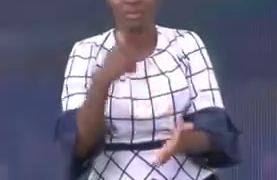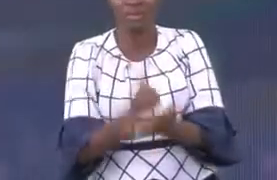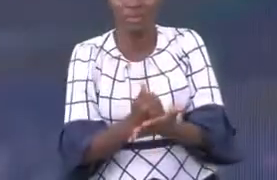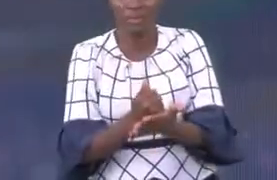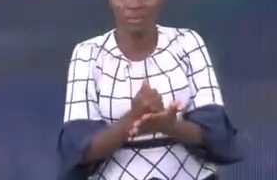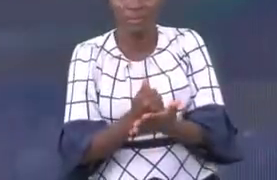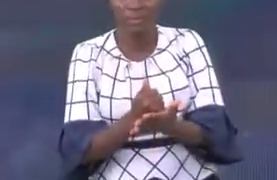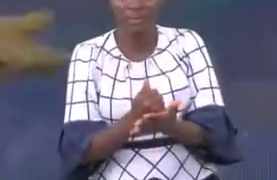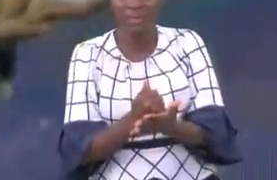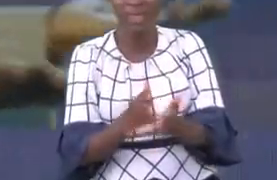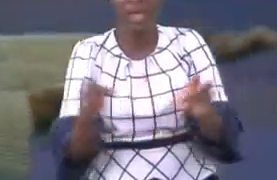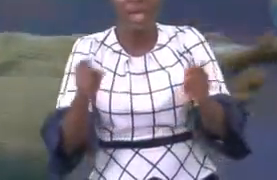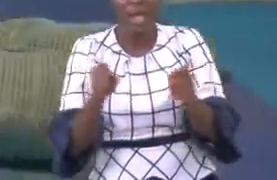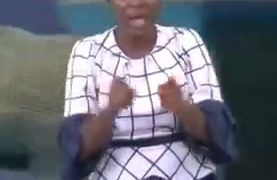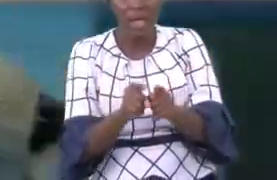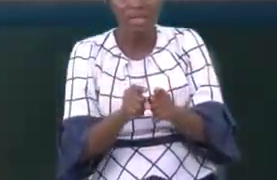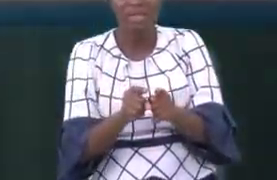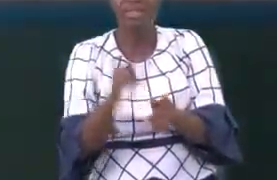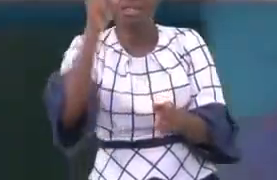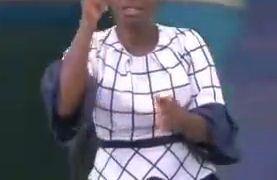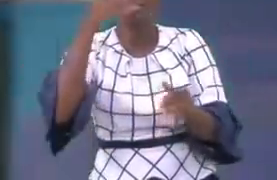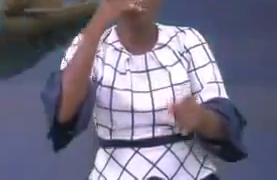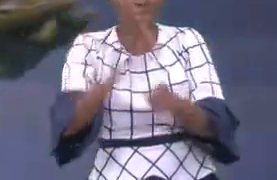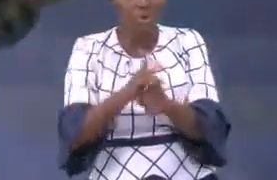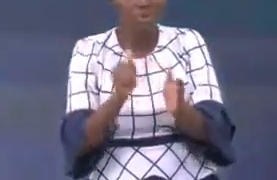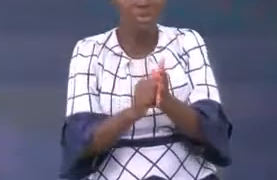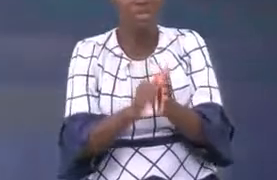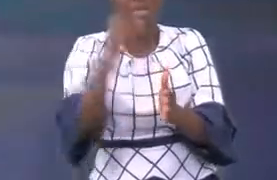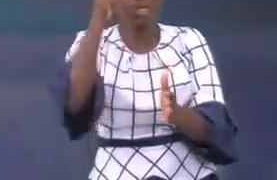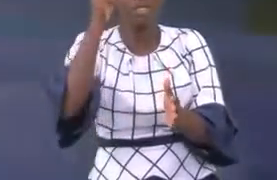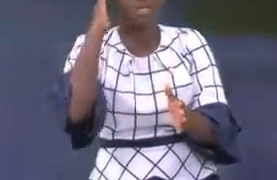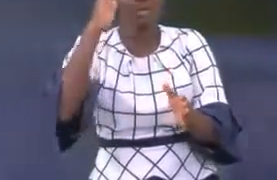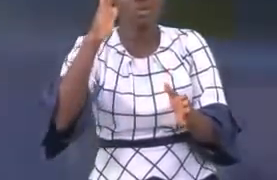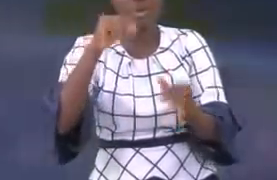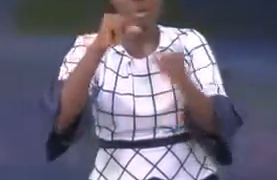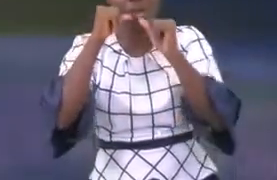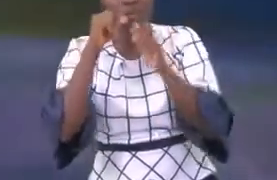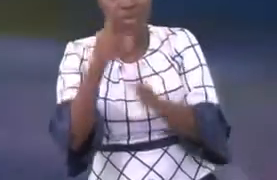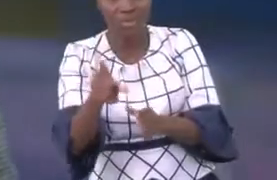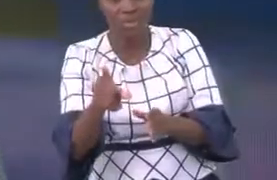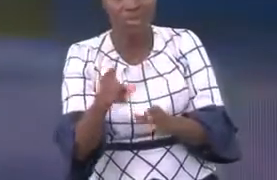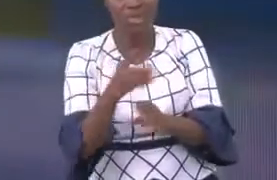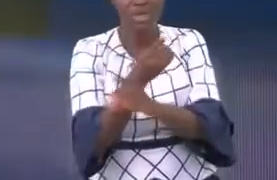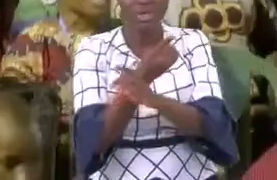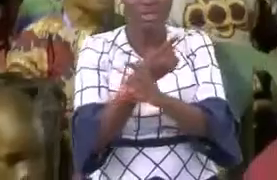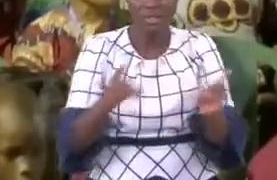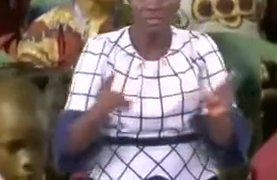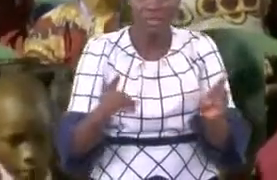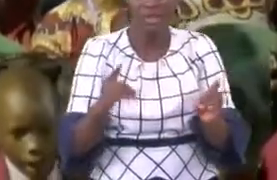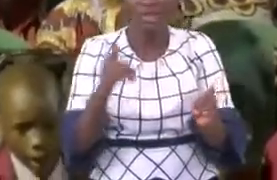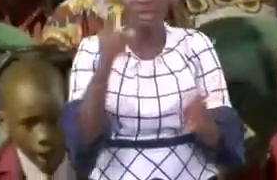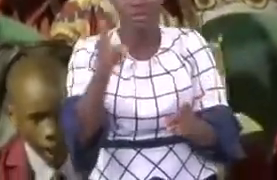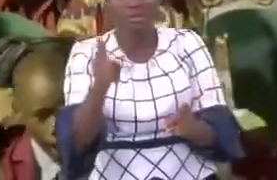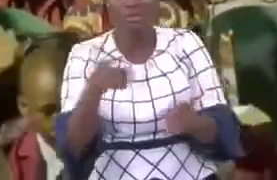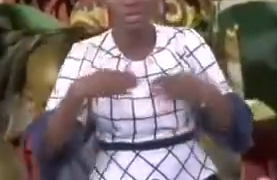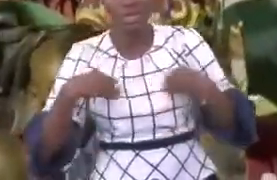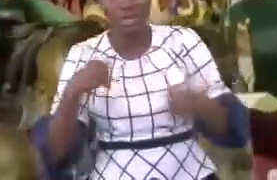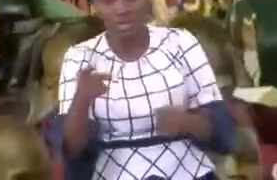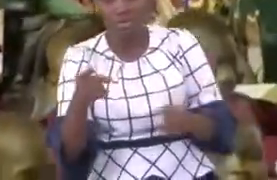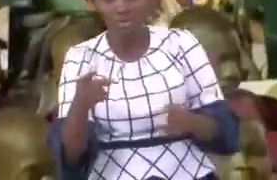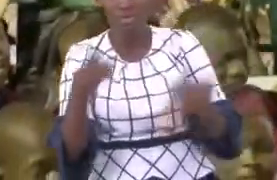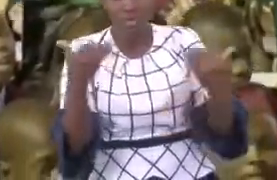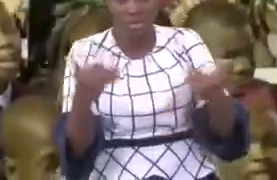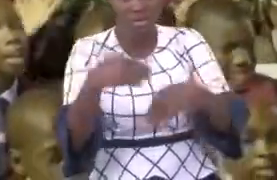and heal you and deliver you tonight, he will do that in Jesus' name. Who